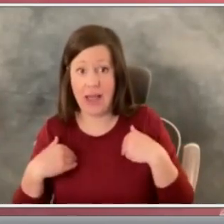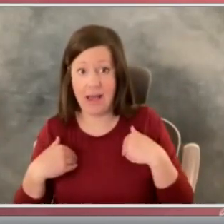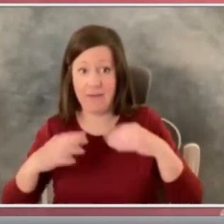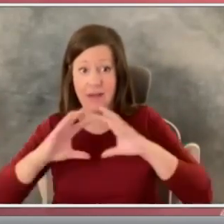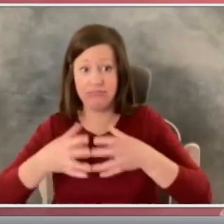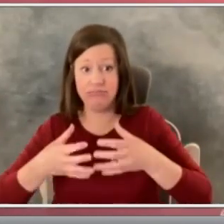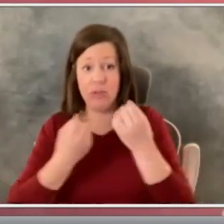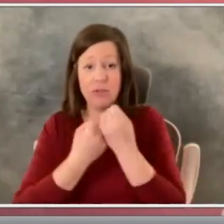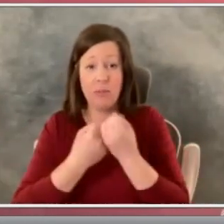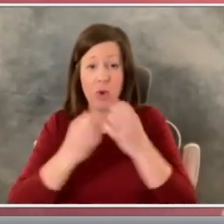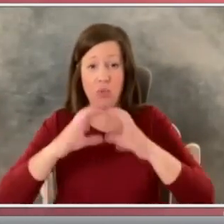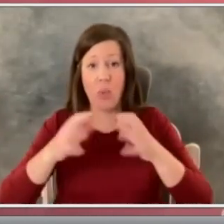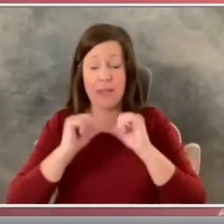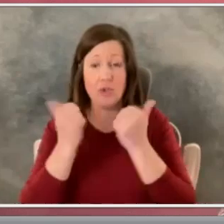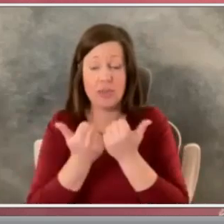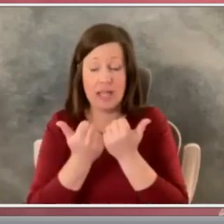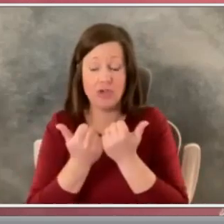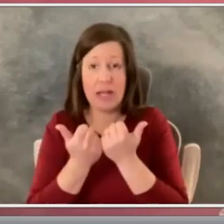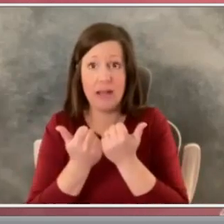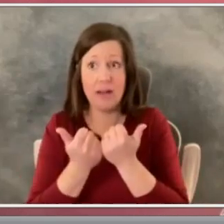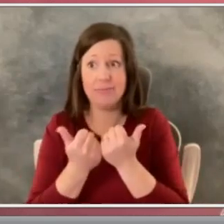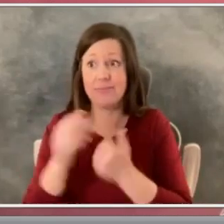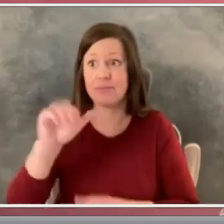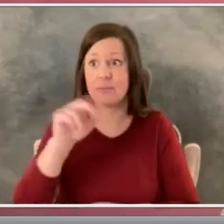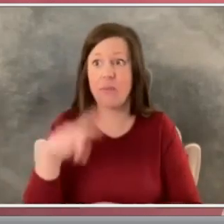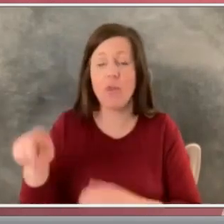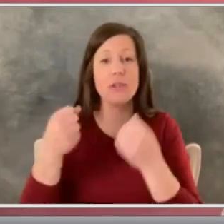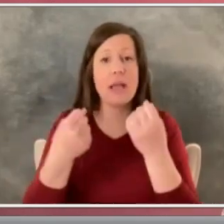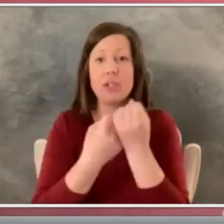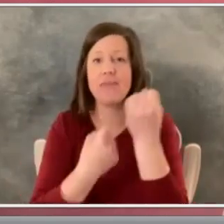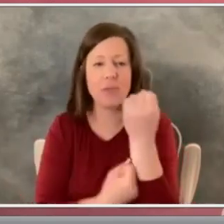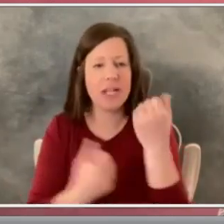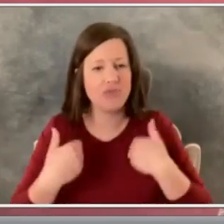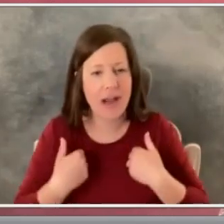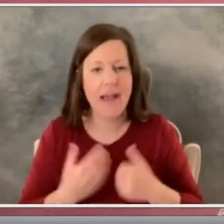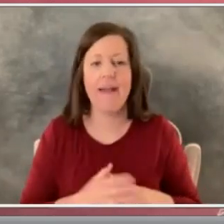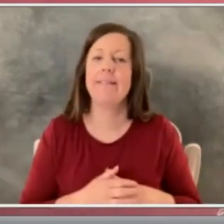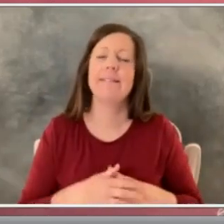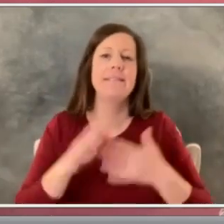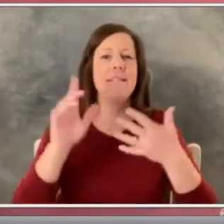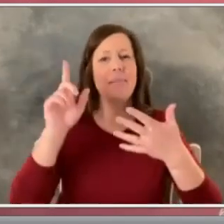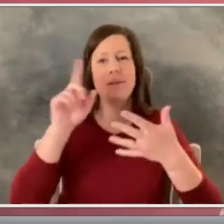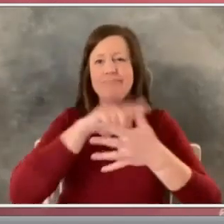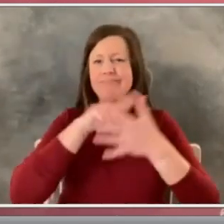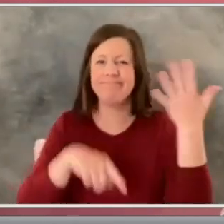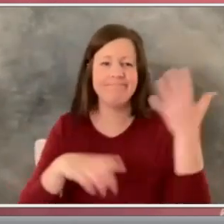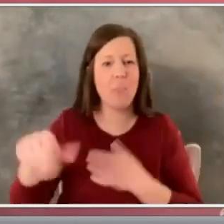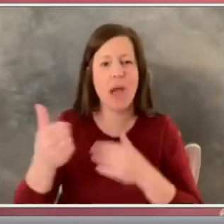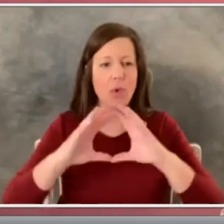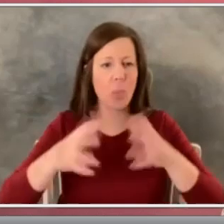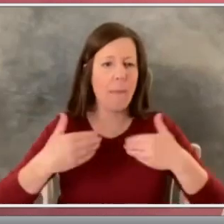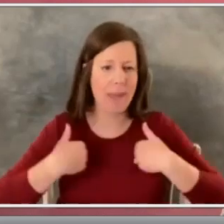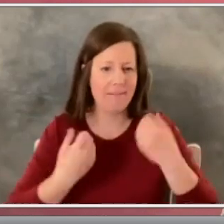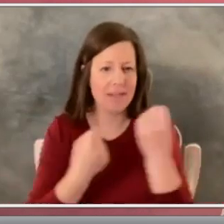The association has support groups. The Alzheimer's Foundation has support groups. There are other groups that have support groups. So I